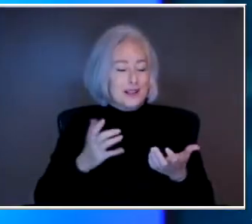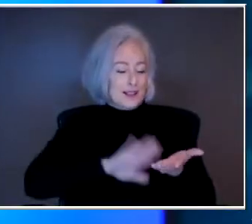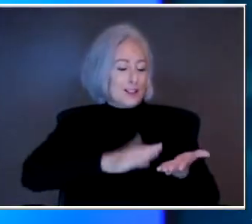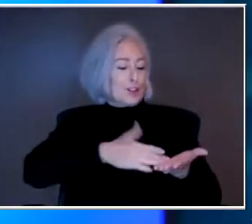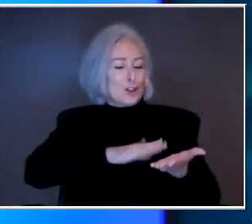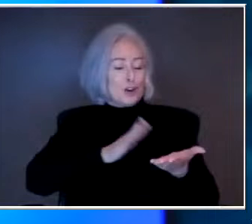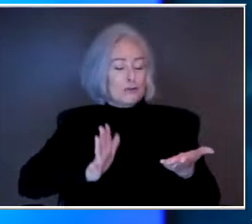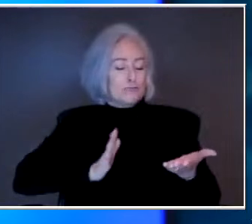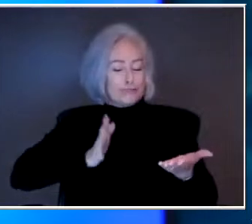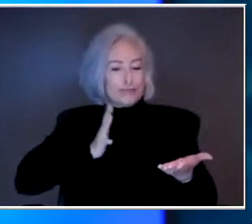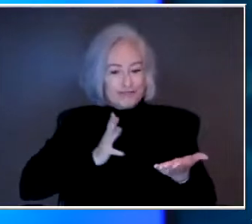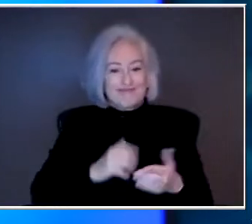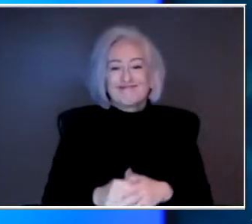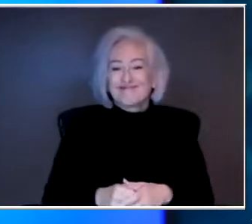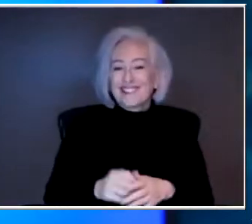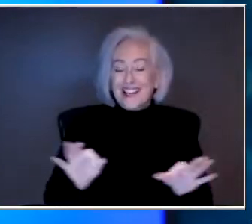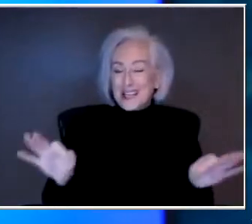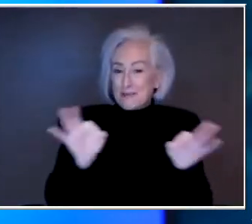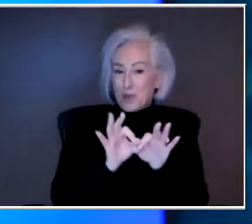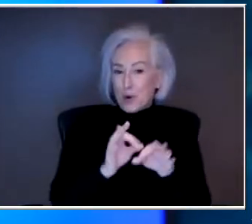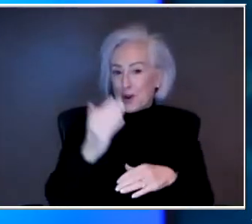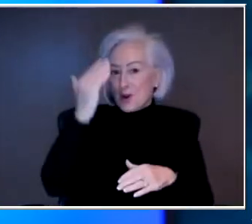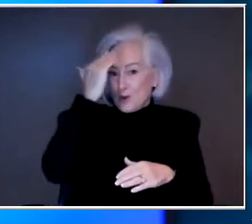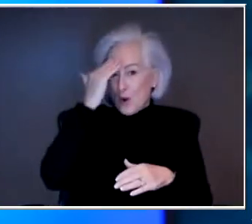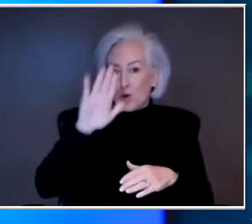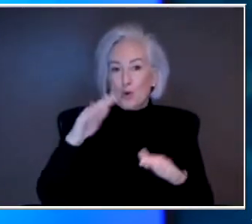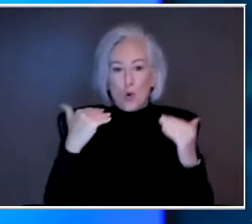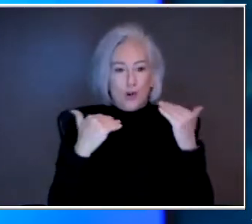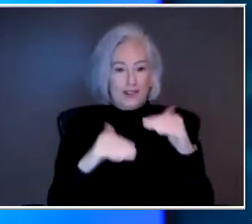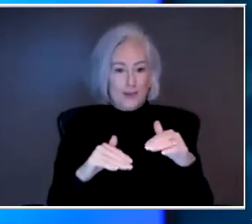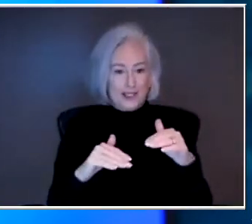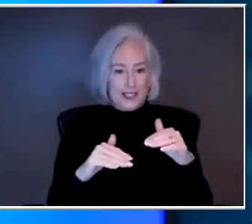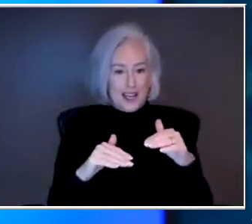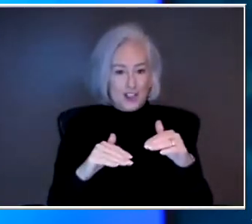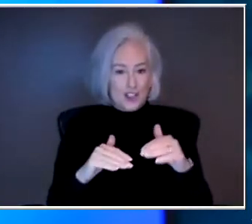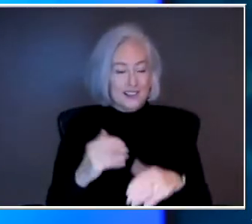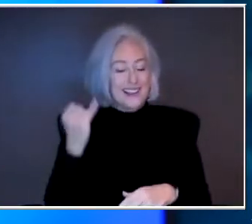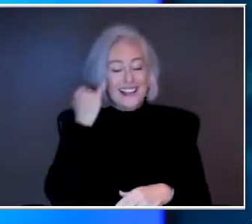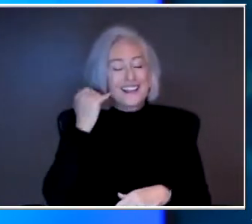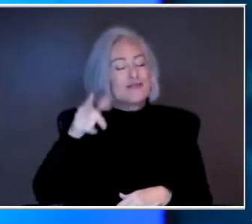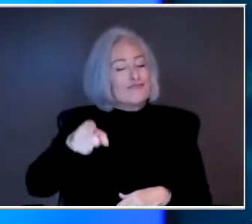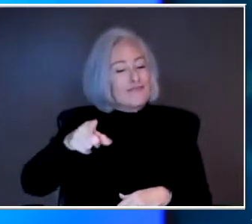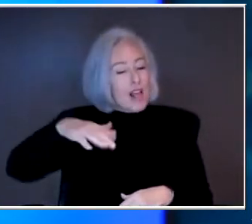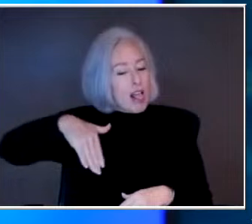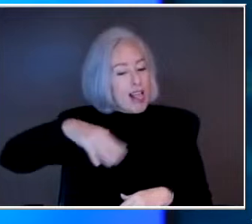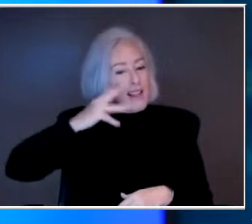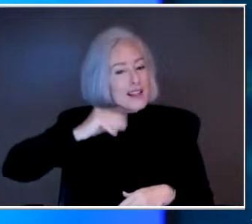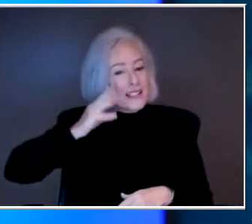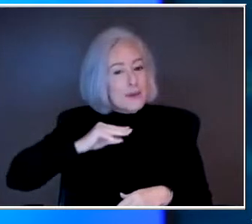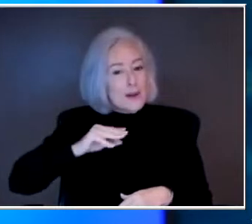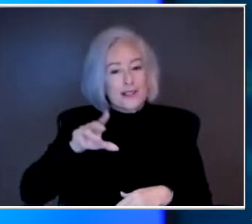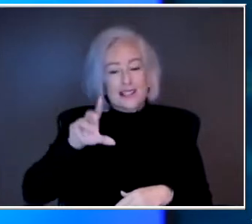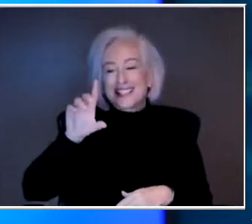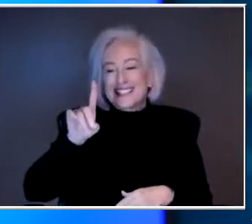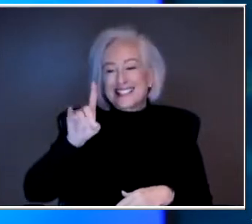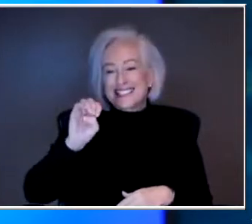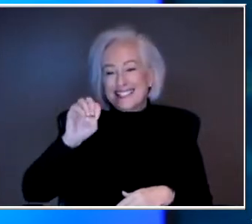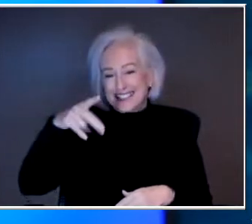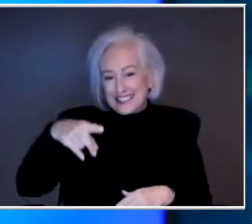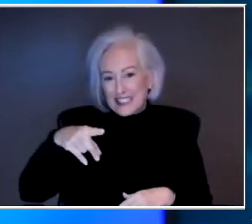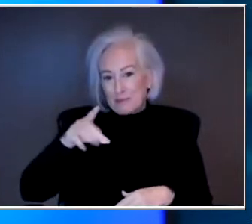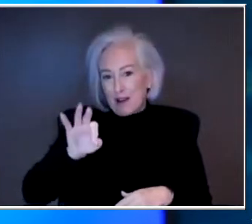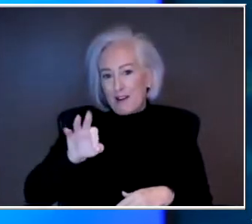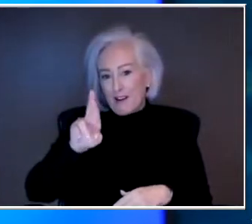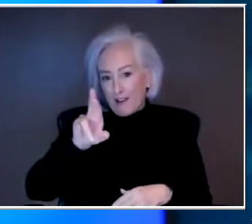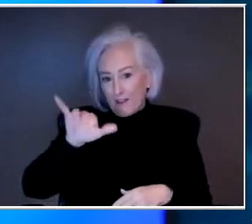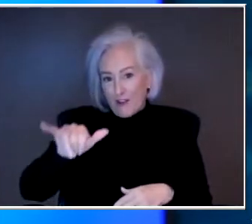limitations. Okay. If you've never deep fried before, it's probably not the day to do it. But just really keep in mind that with everything going on and all